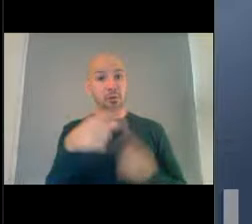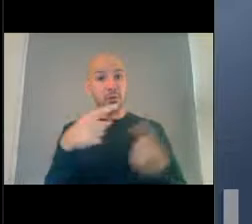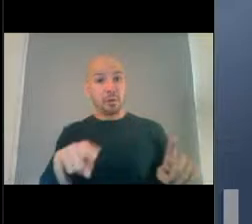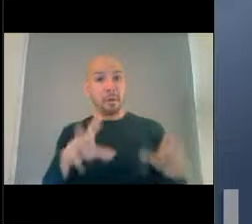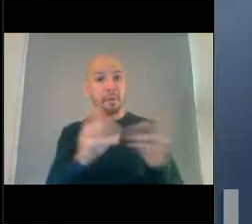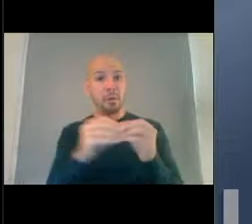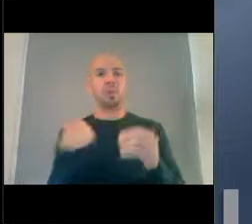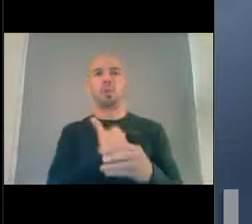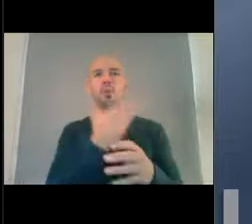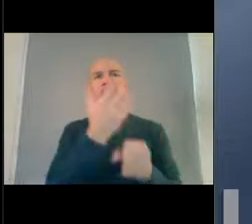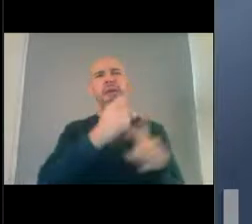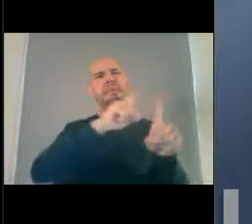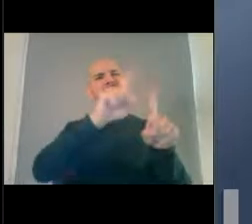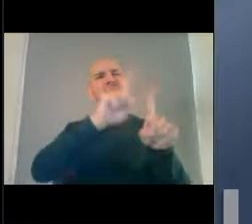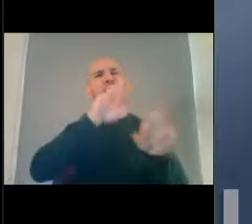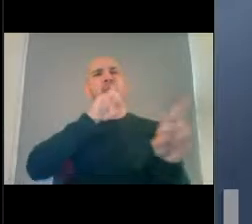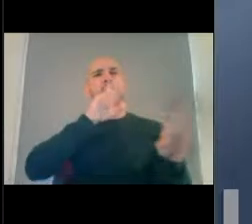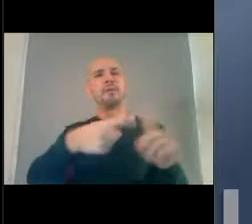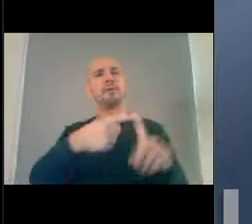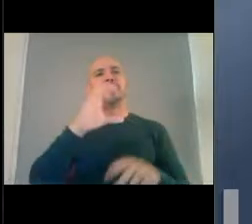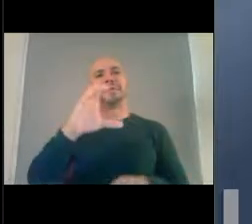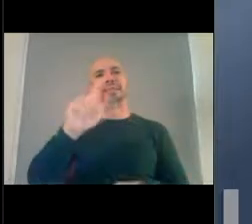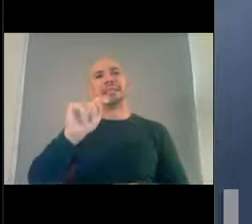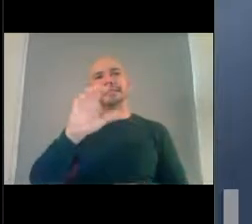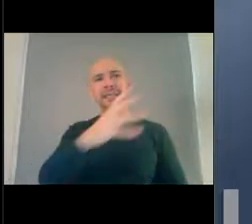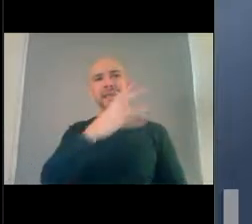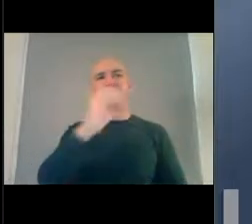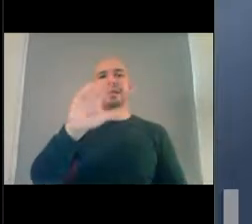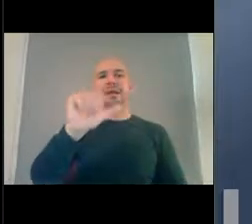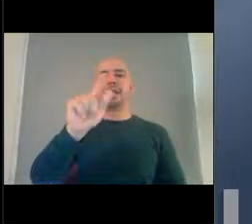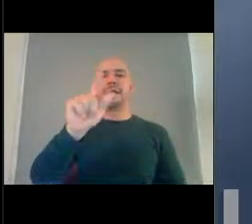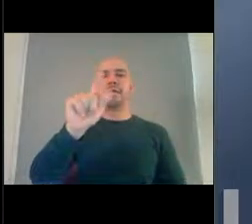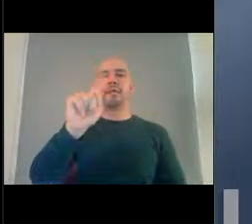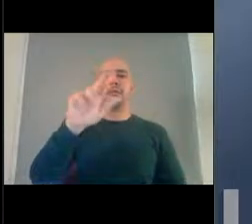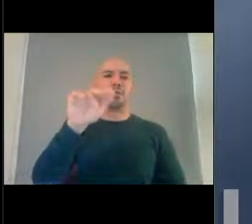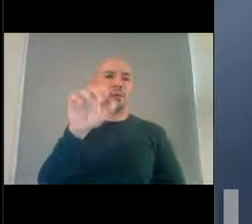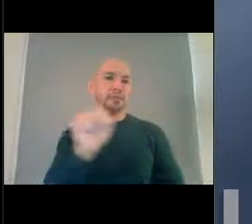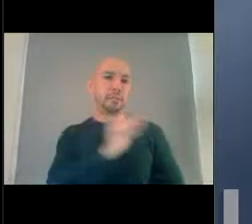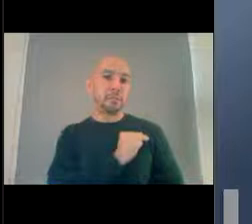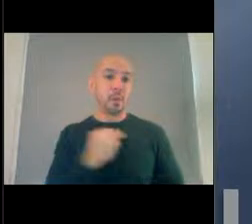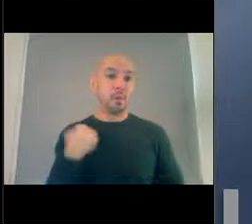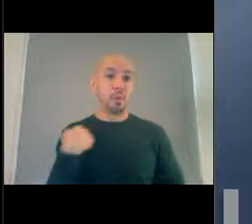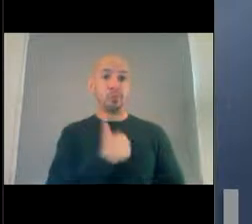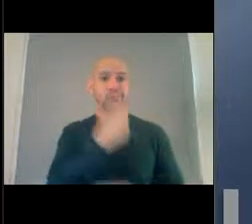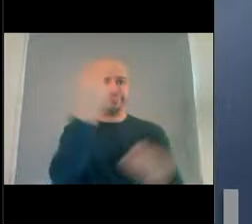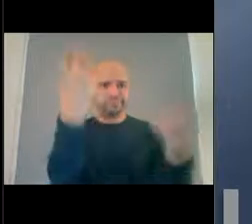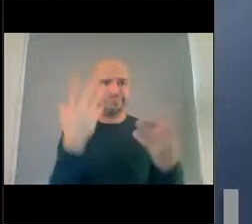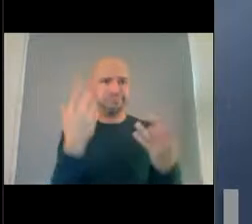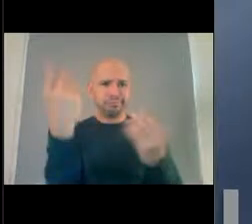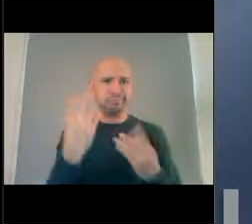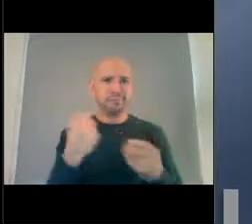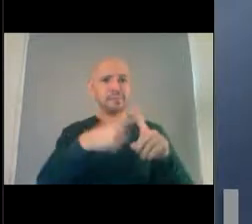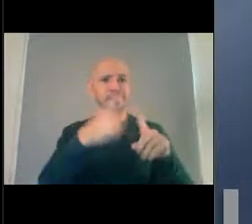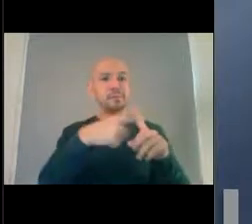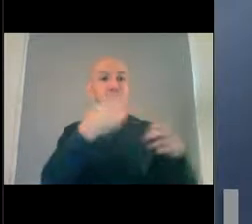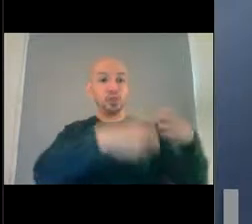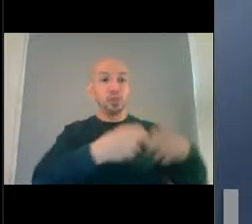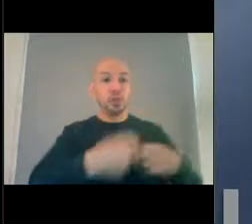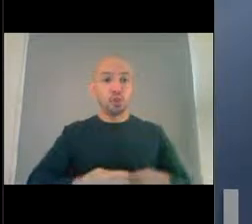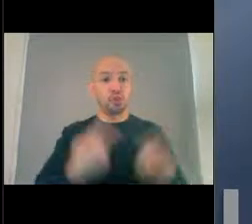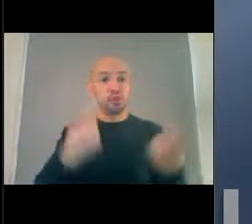several ctc and caltrans staff members and discussed a wide range of issues facing our 26 rural counties including